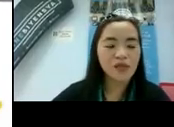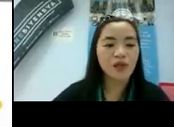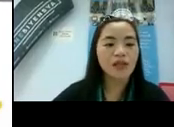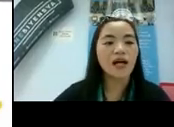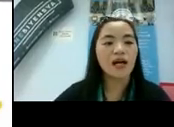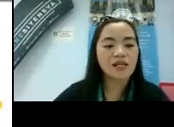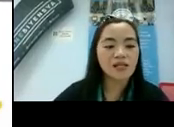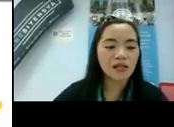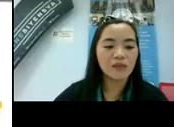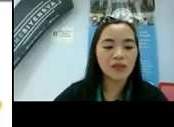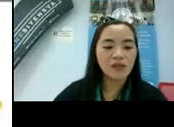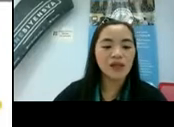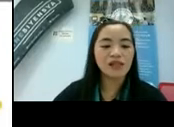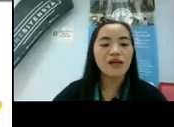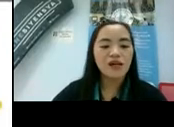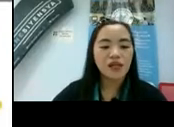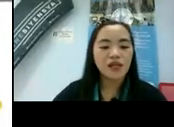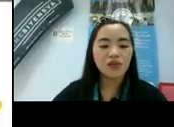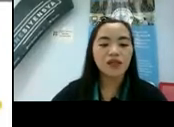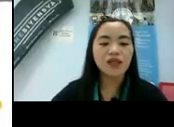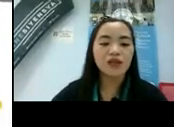page po ng NSTW is